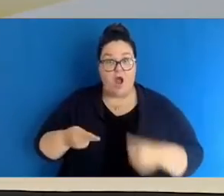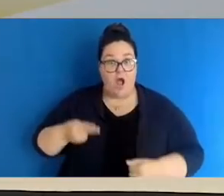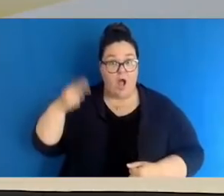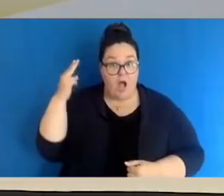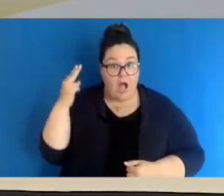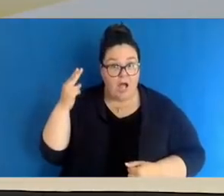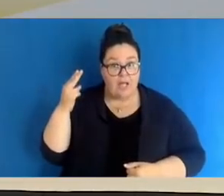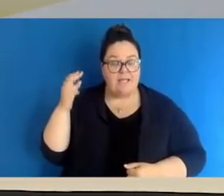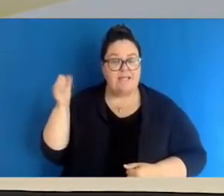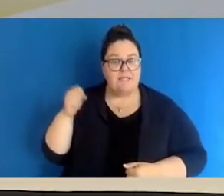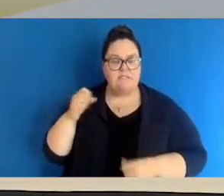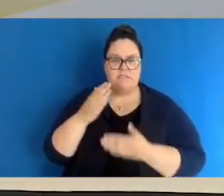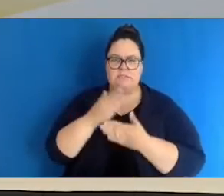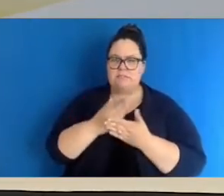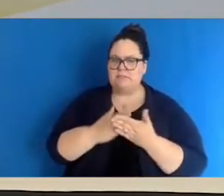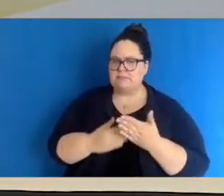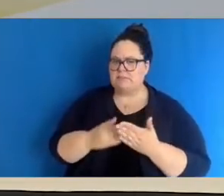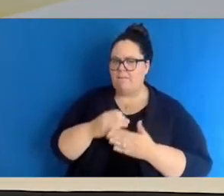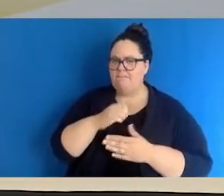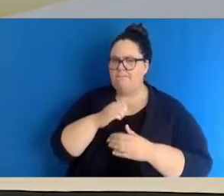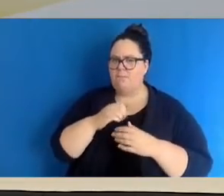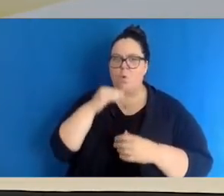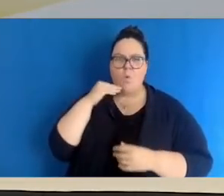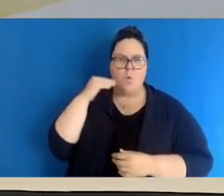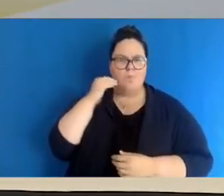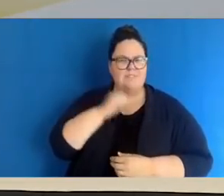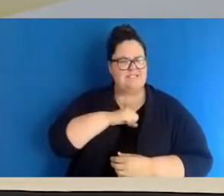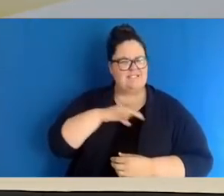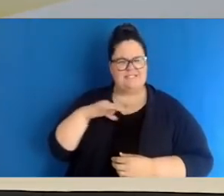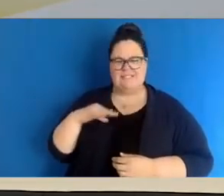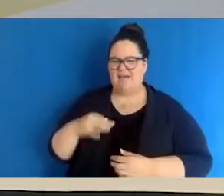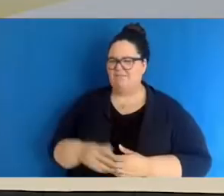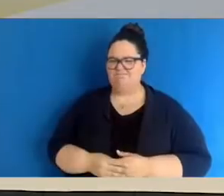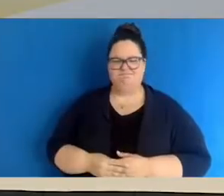there are some homes in which the staff vaccine rate is too low.